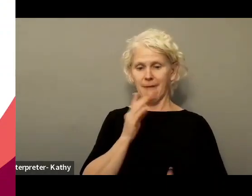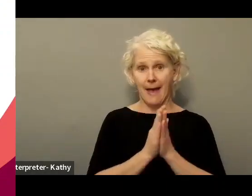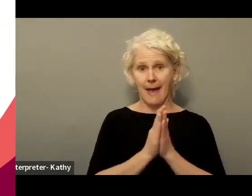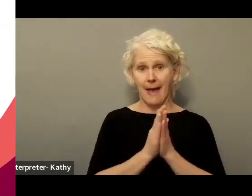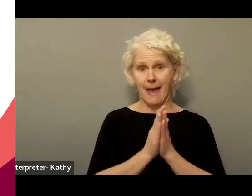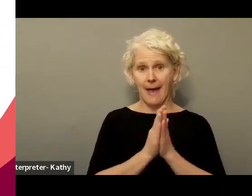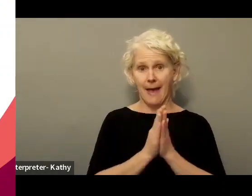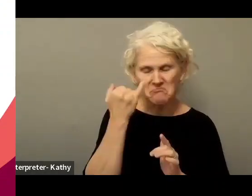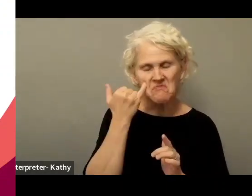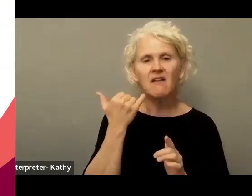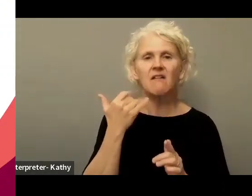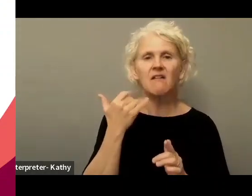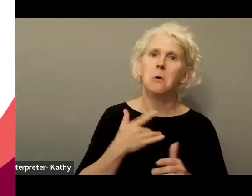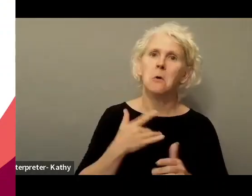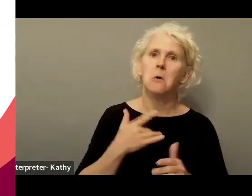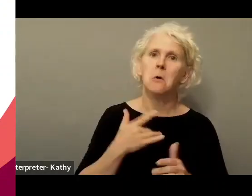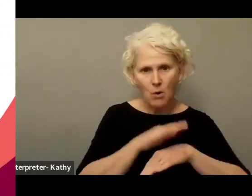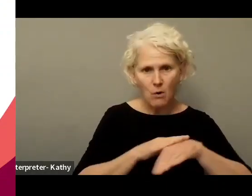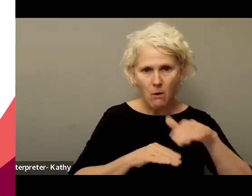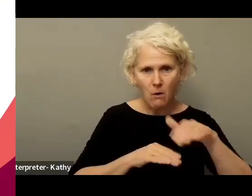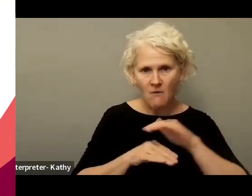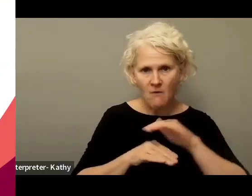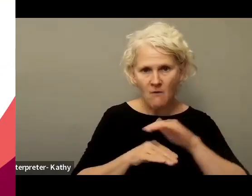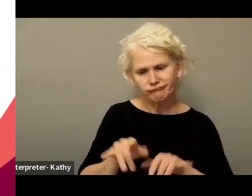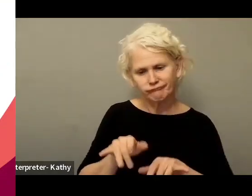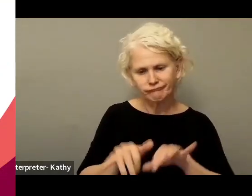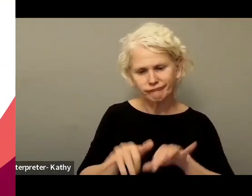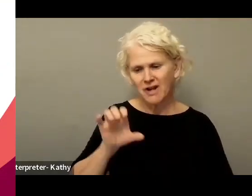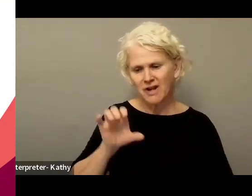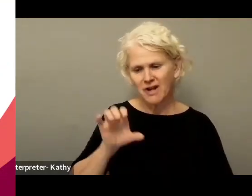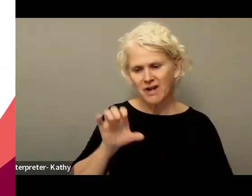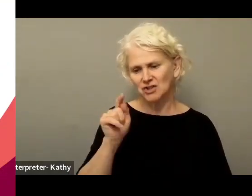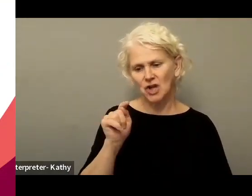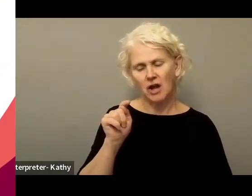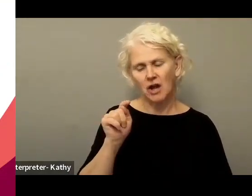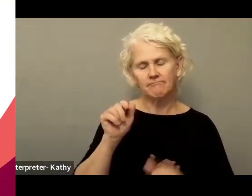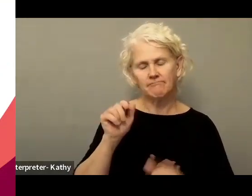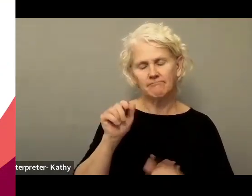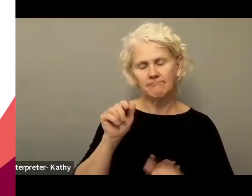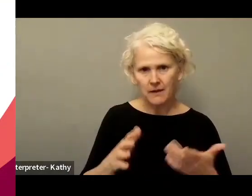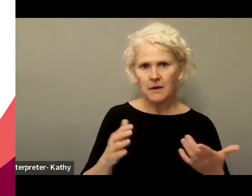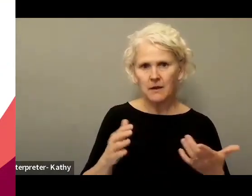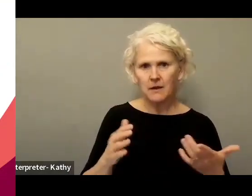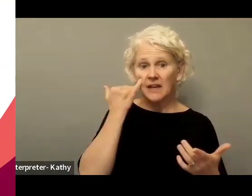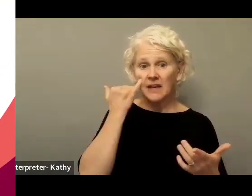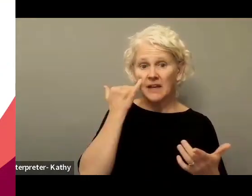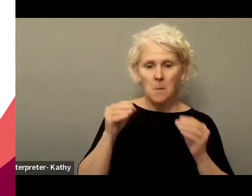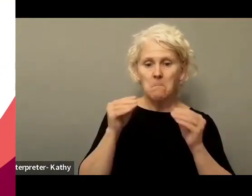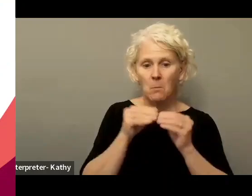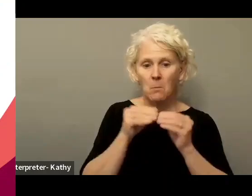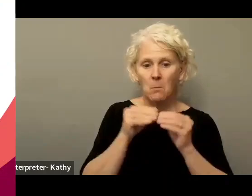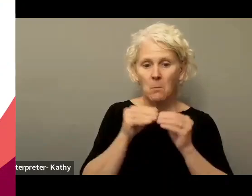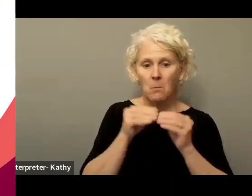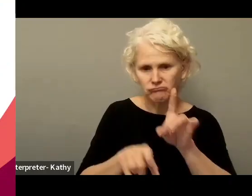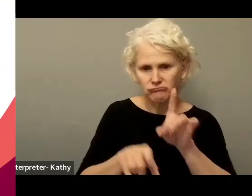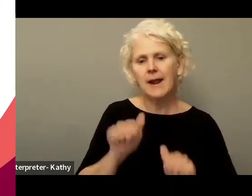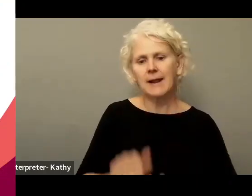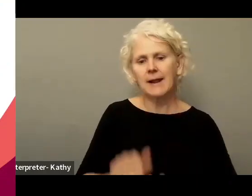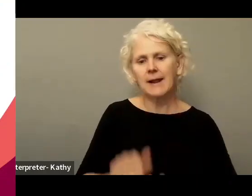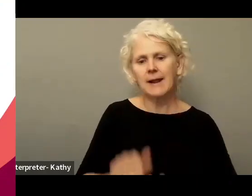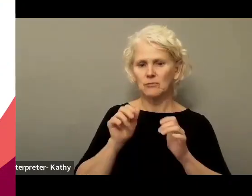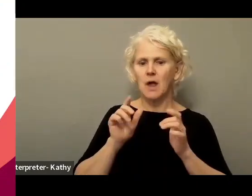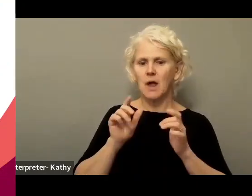in the chat. If we do end up with more questions, we'll do some follow-up on those as well.